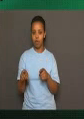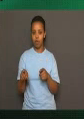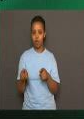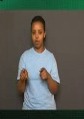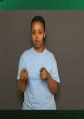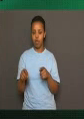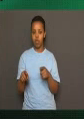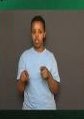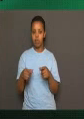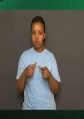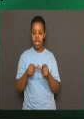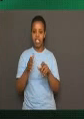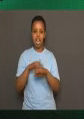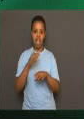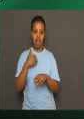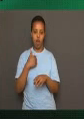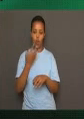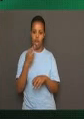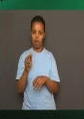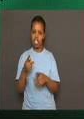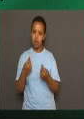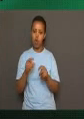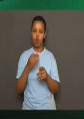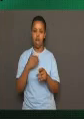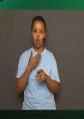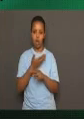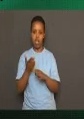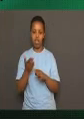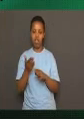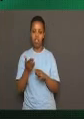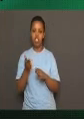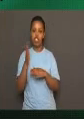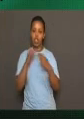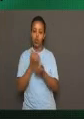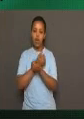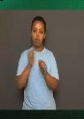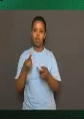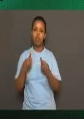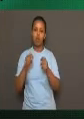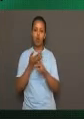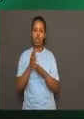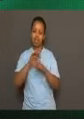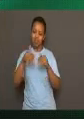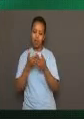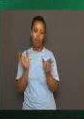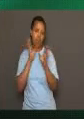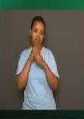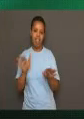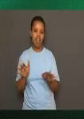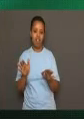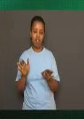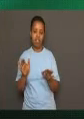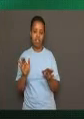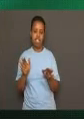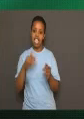ongoing attempts to solve a seemingly unsolvable problem eventually end.